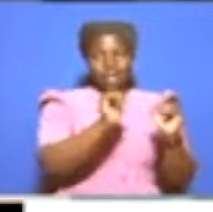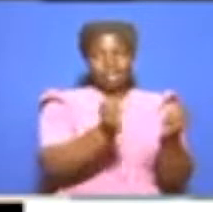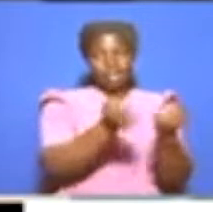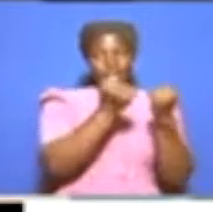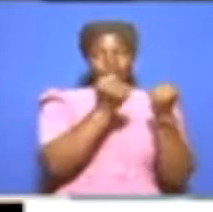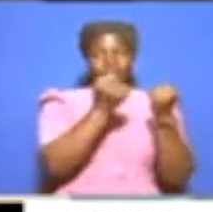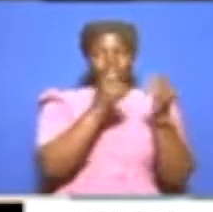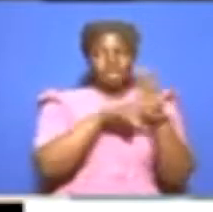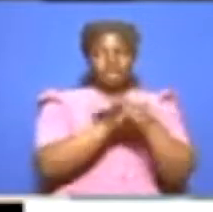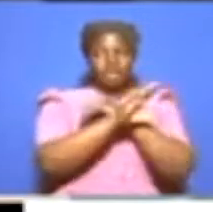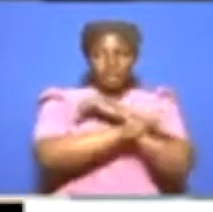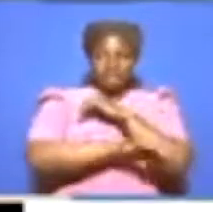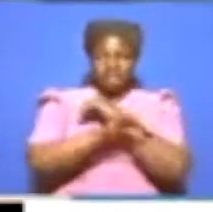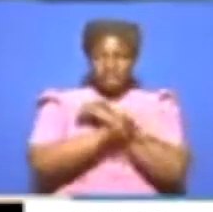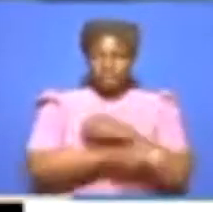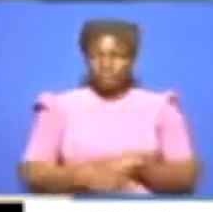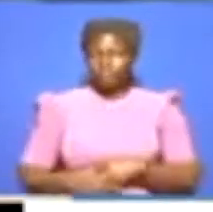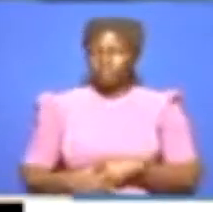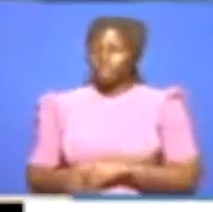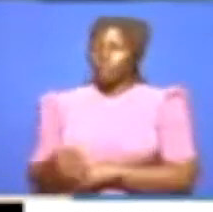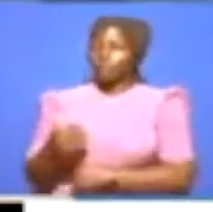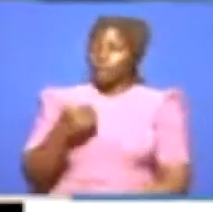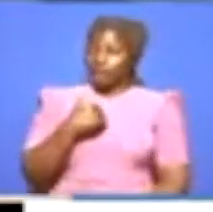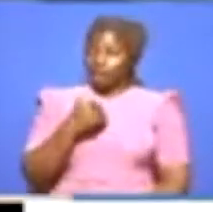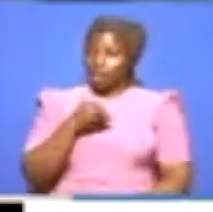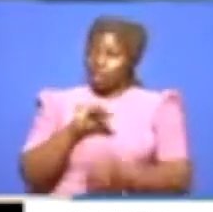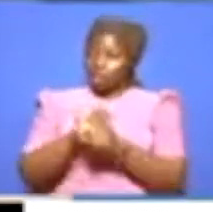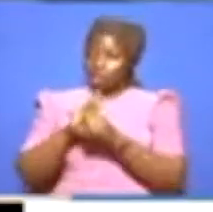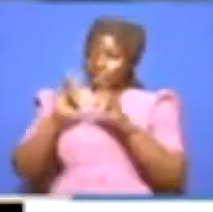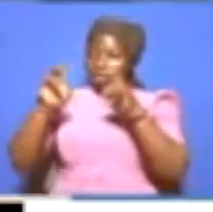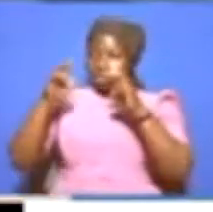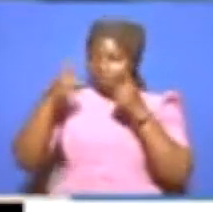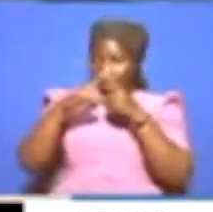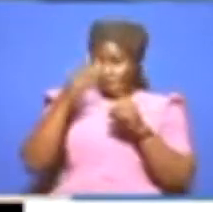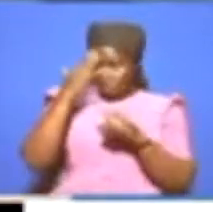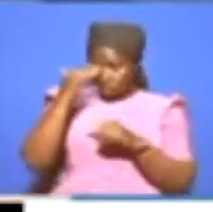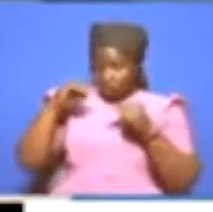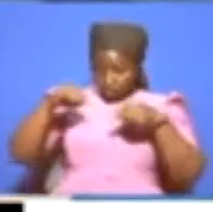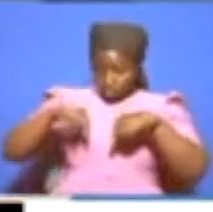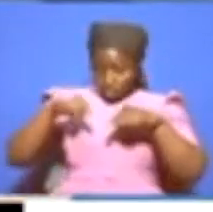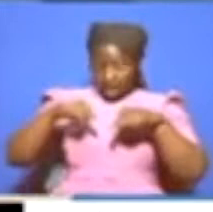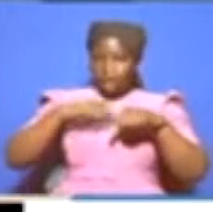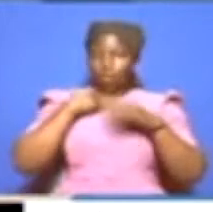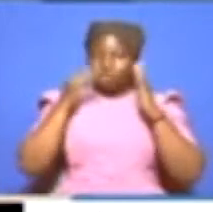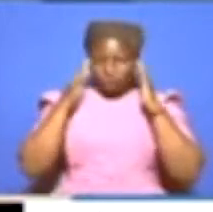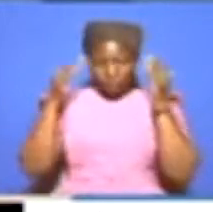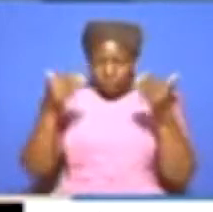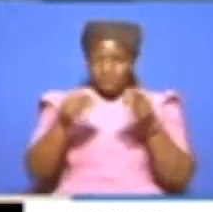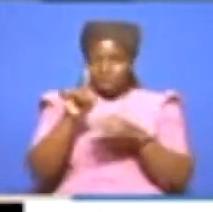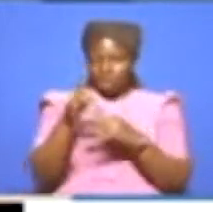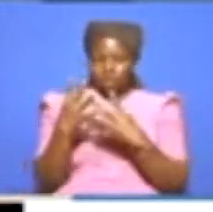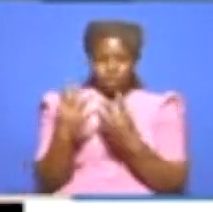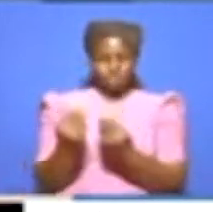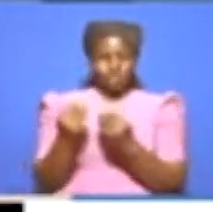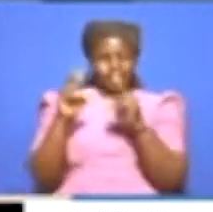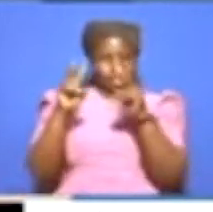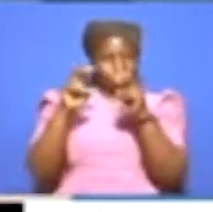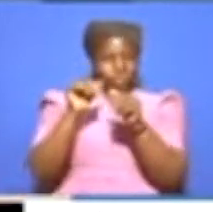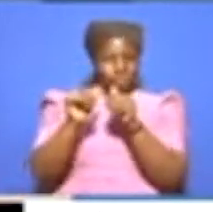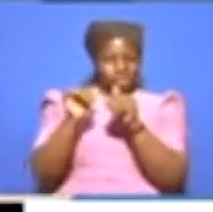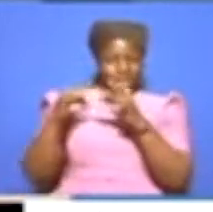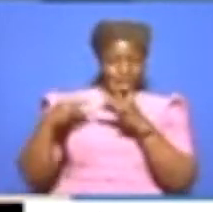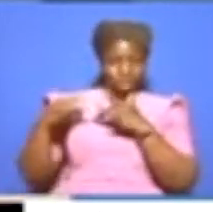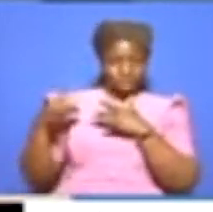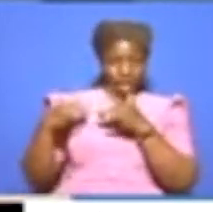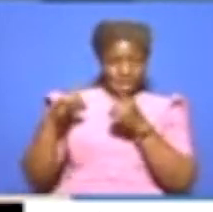There are many issues, but for the purposes of today, I want to focus on one soft issue which is of concern to literally everybody, and